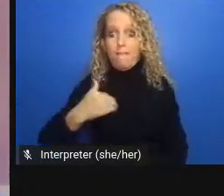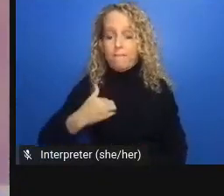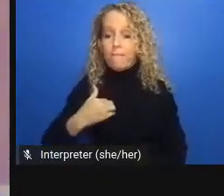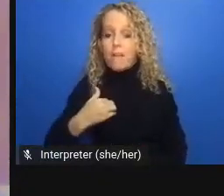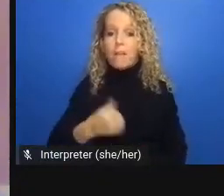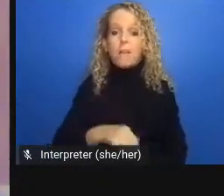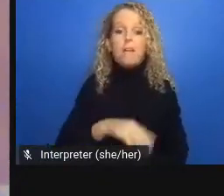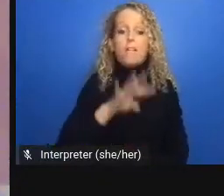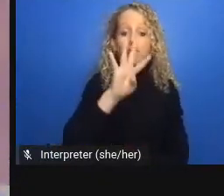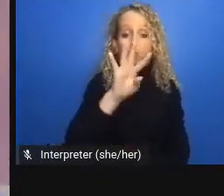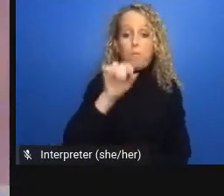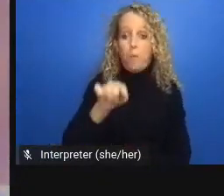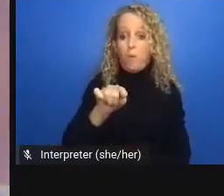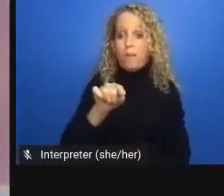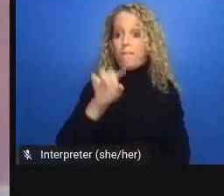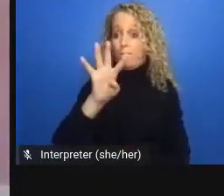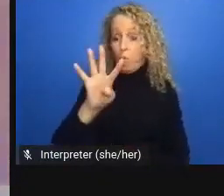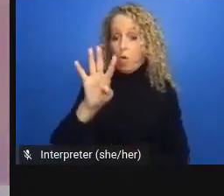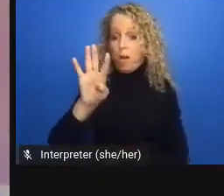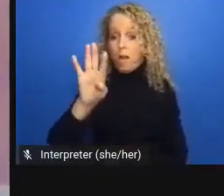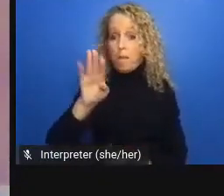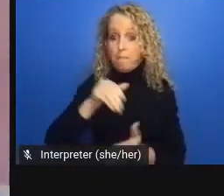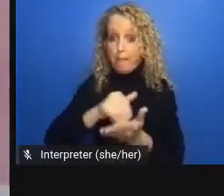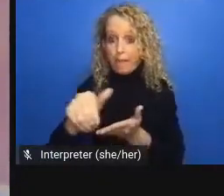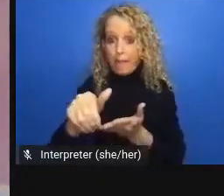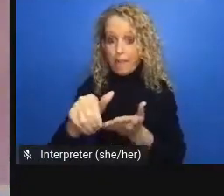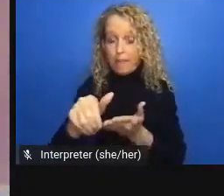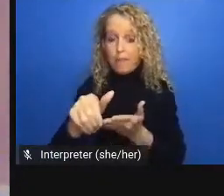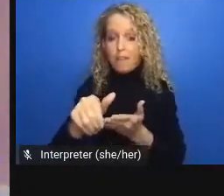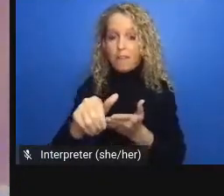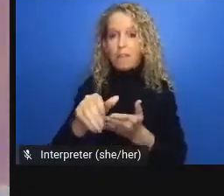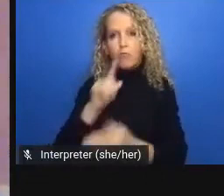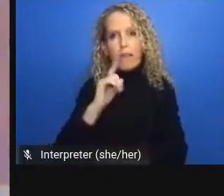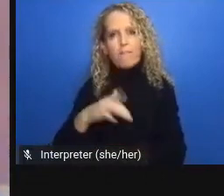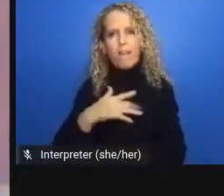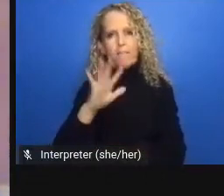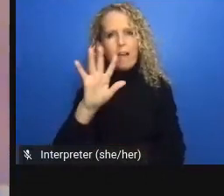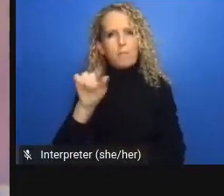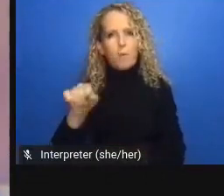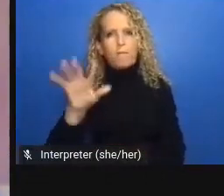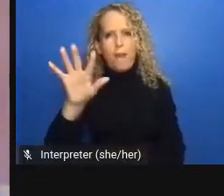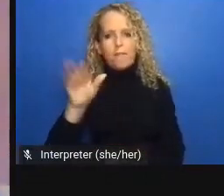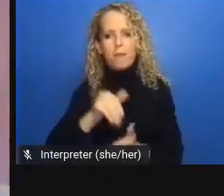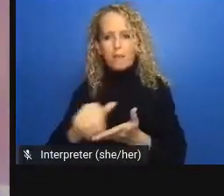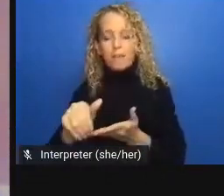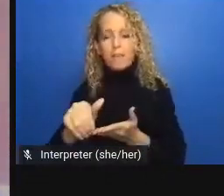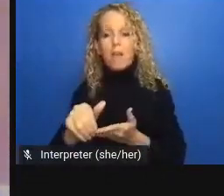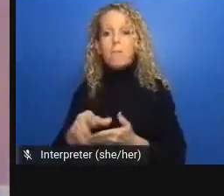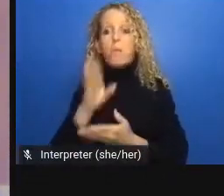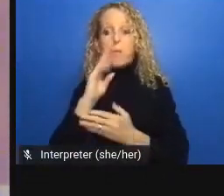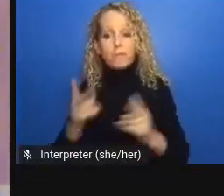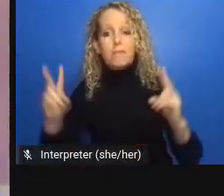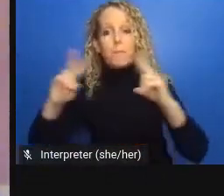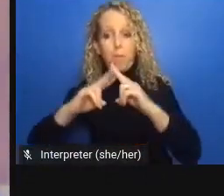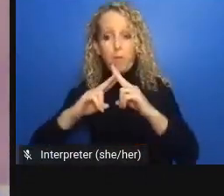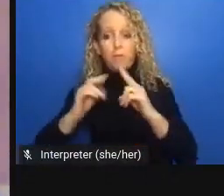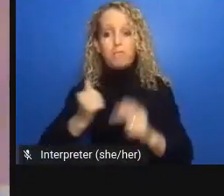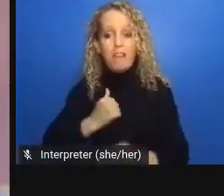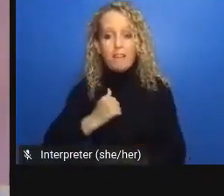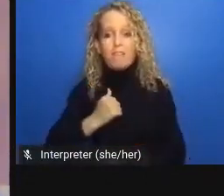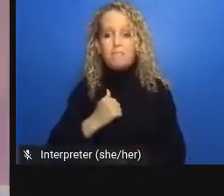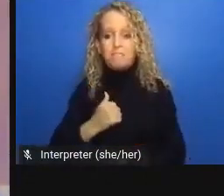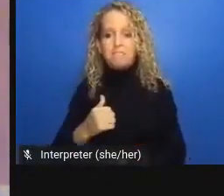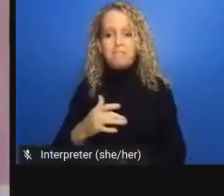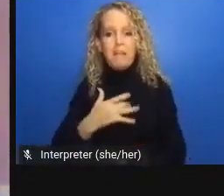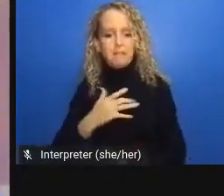4.4 million, and it's currently likely up beyond 5.5 million at the moment and growing still. So